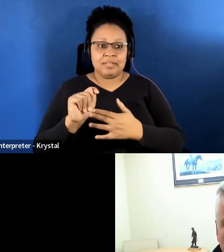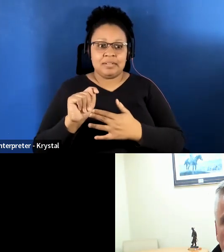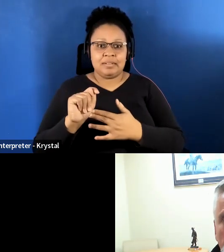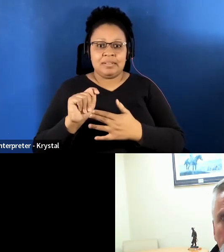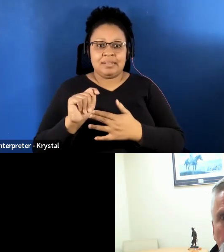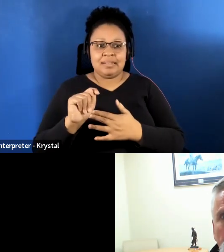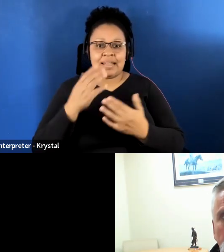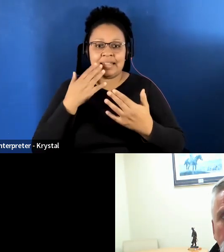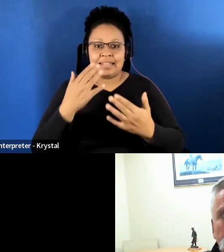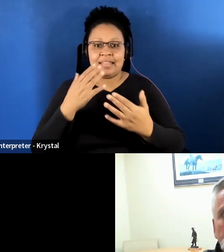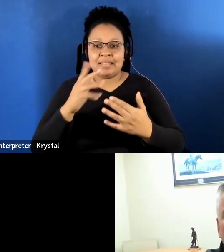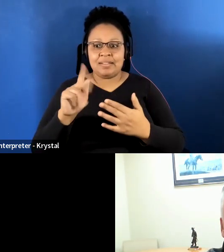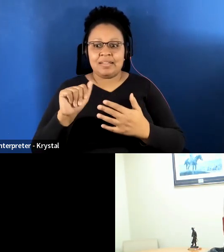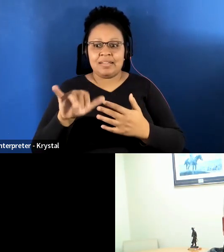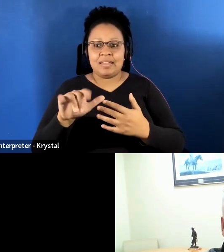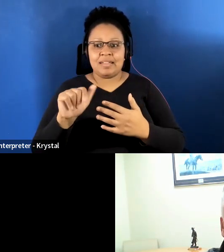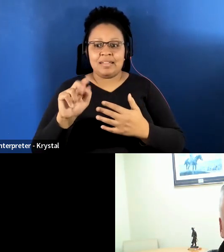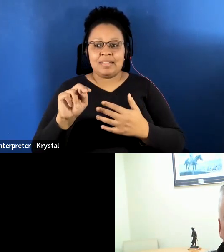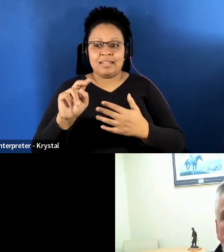Thanks, Kaylin.